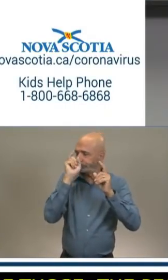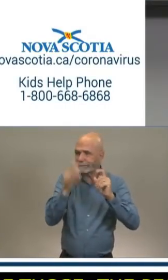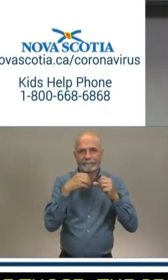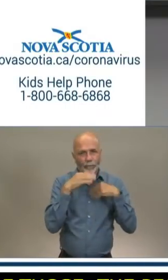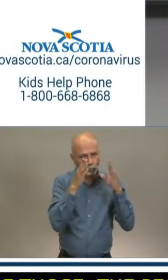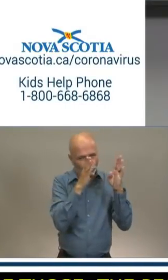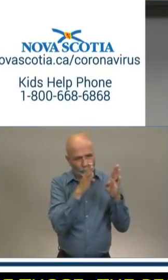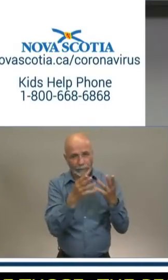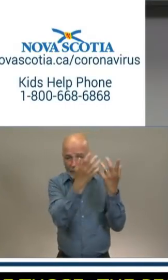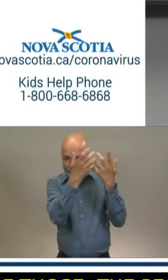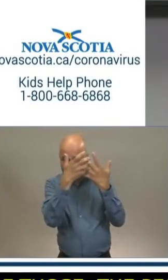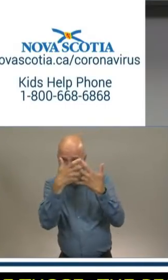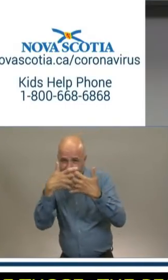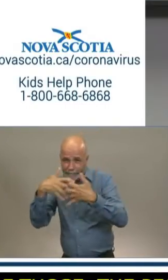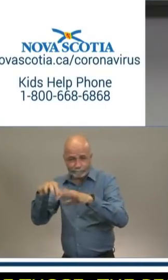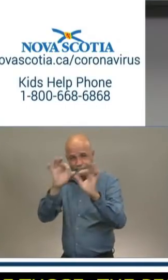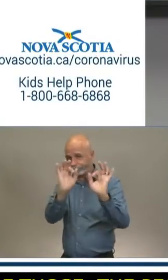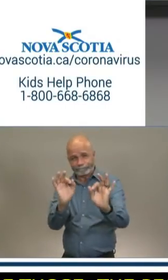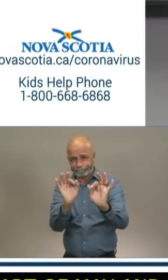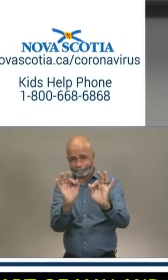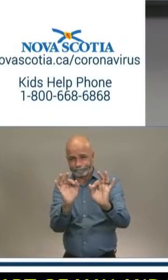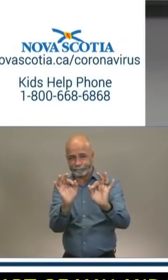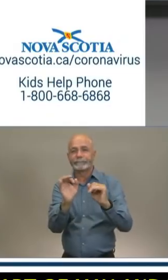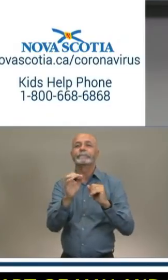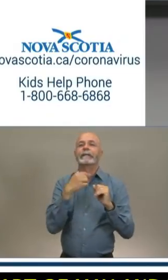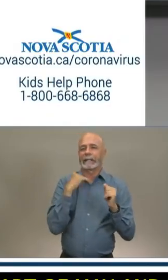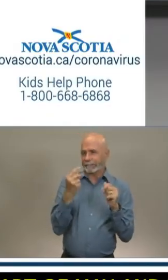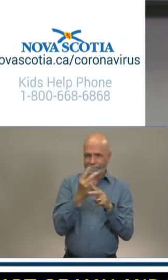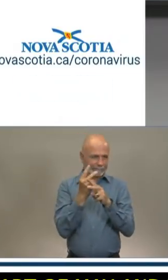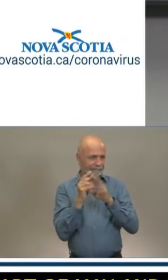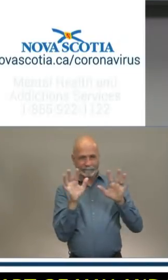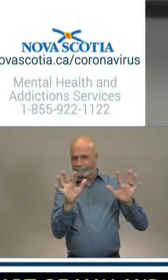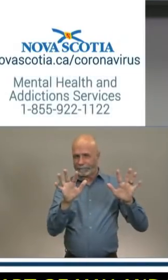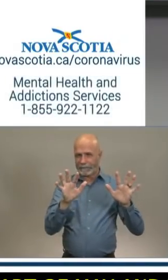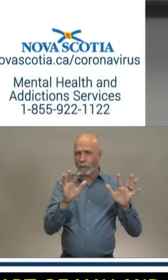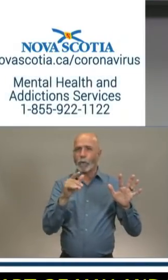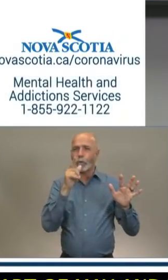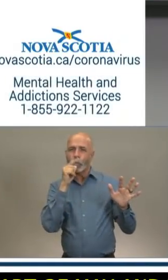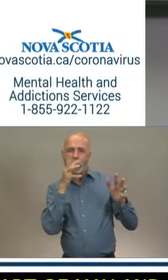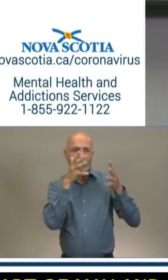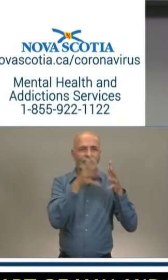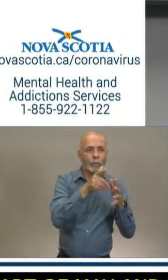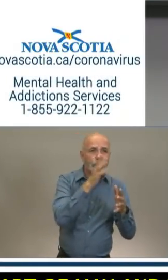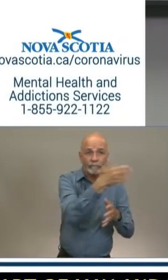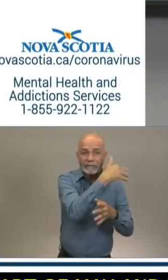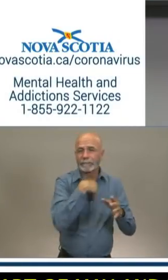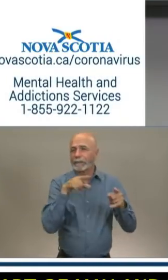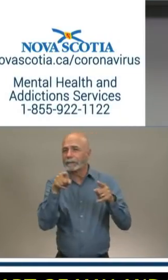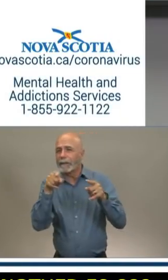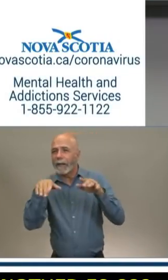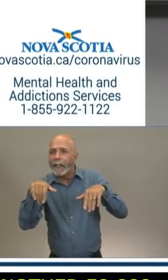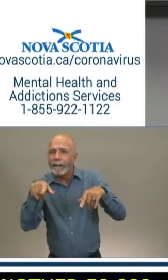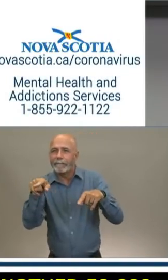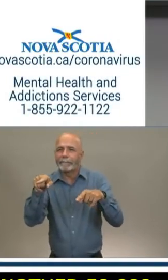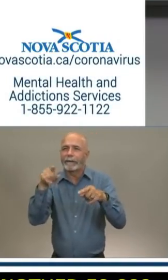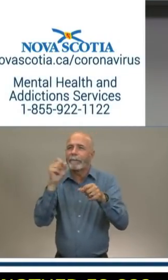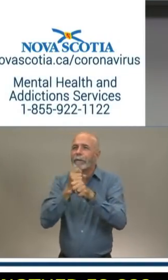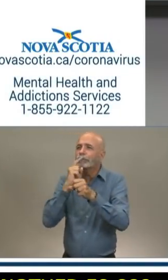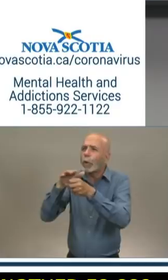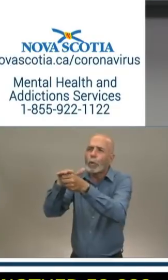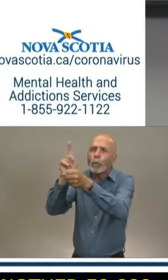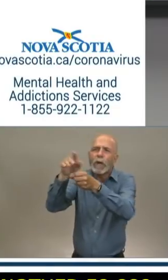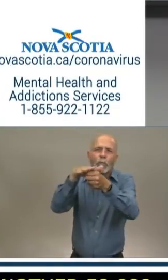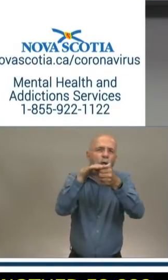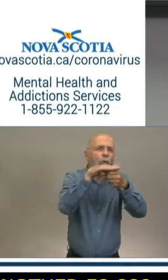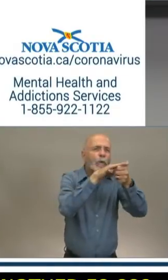manner, and that way we can track exactly where we are, and we're looking at things by a very local level, by age